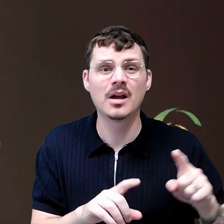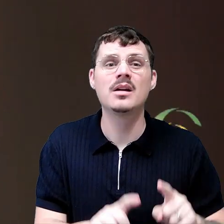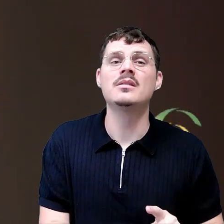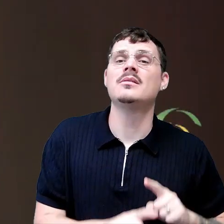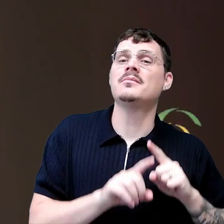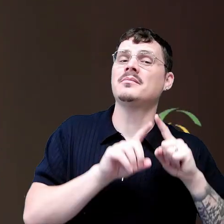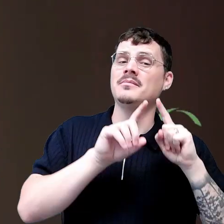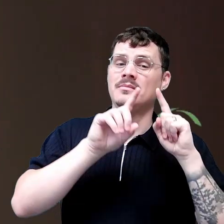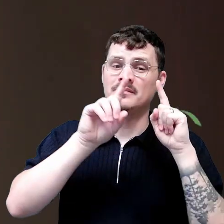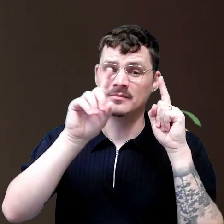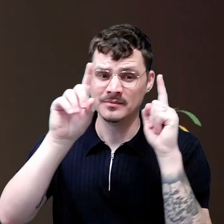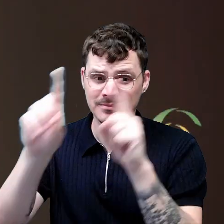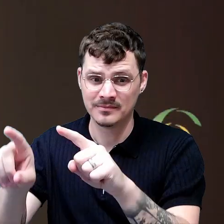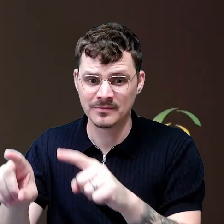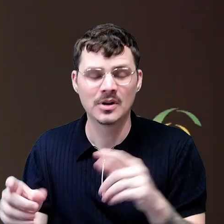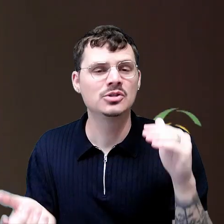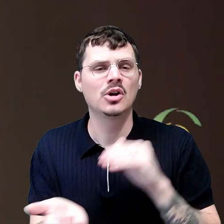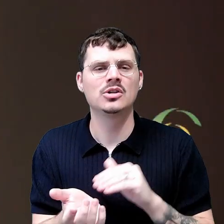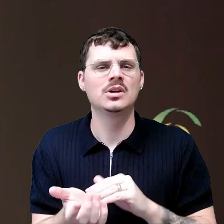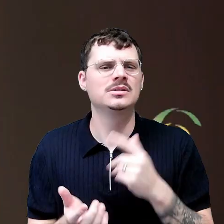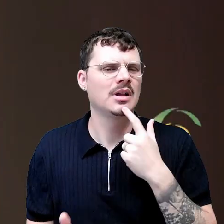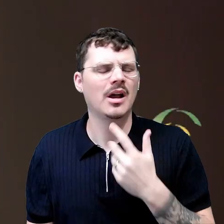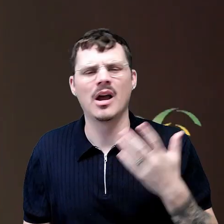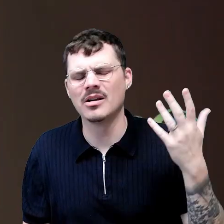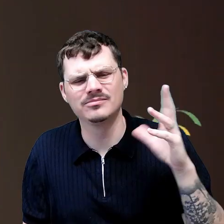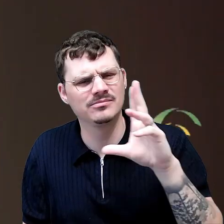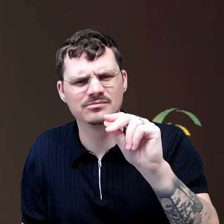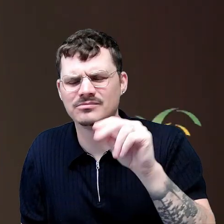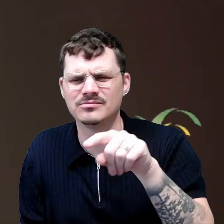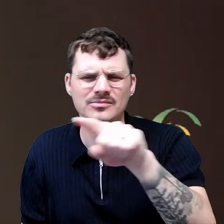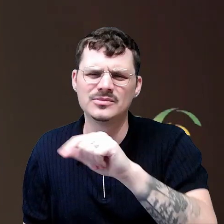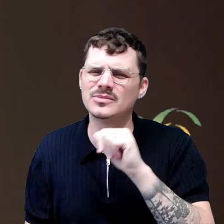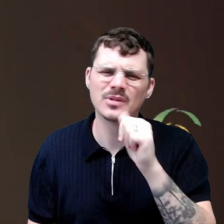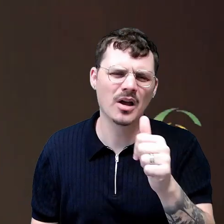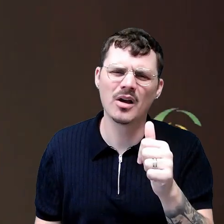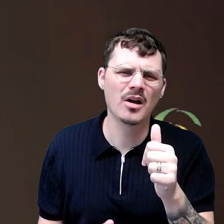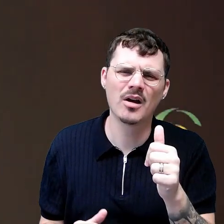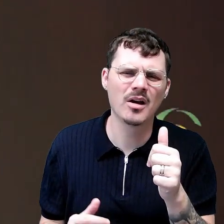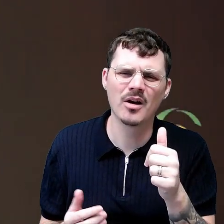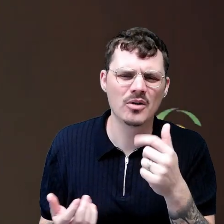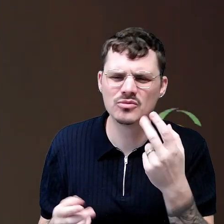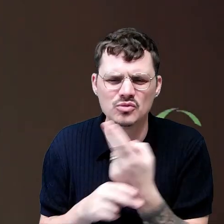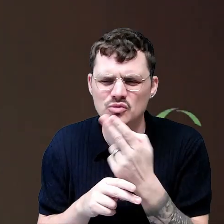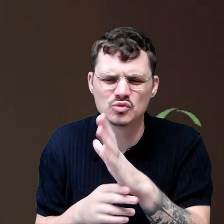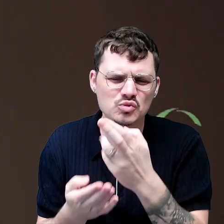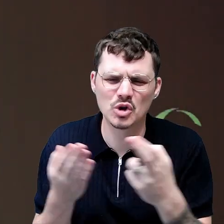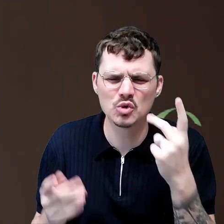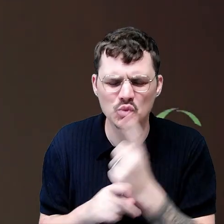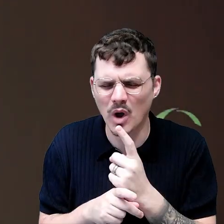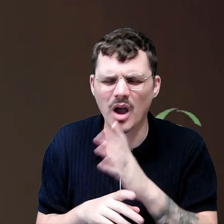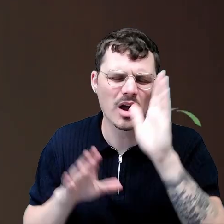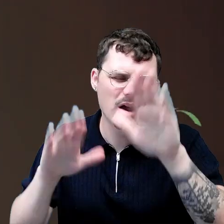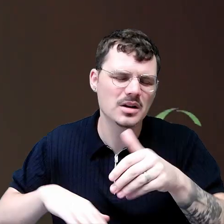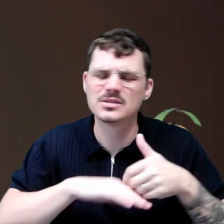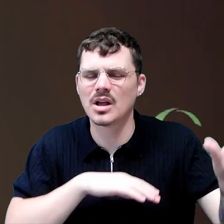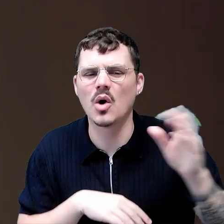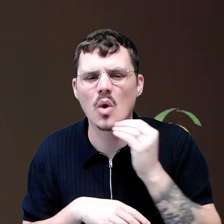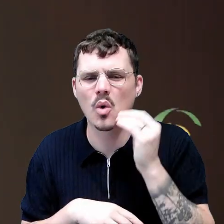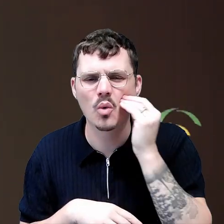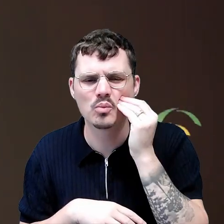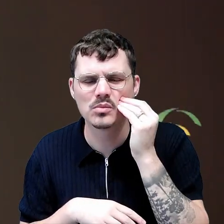goes, the docs say, this is misuse of our resources, there's nothing going on with her, send her home. And